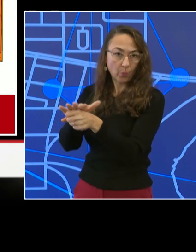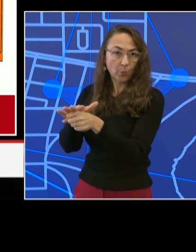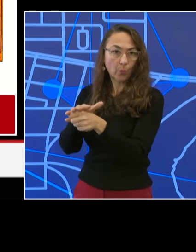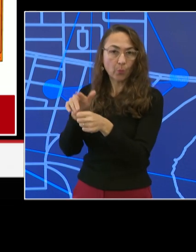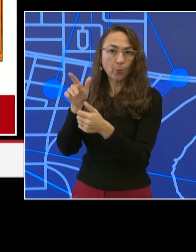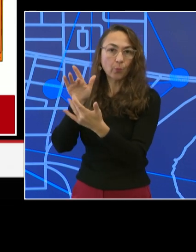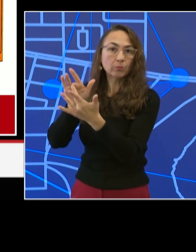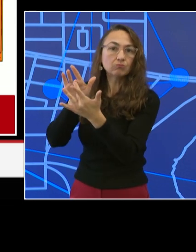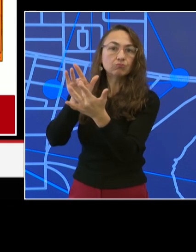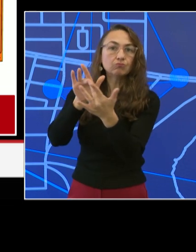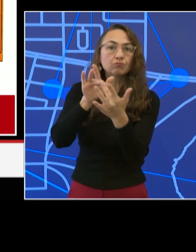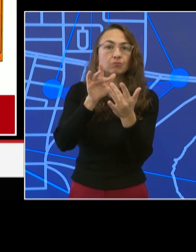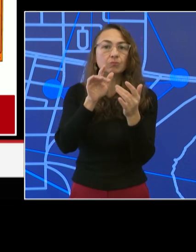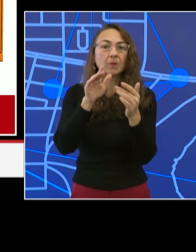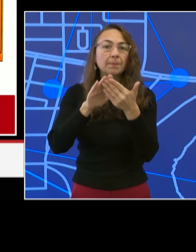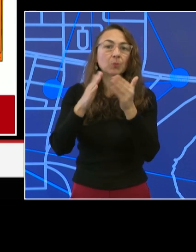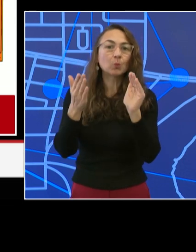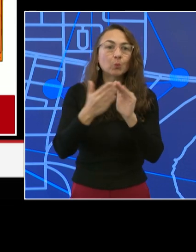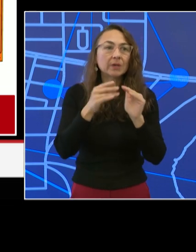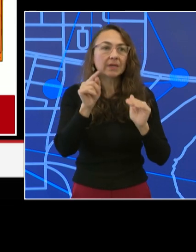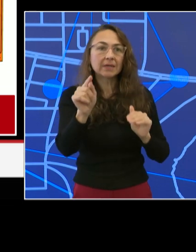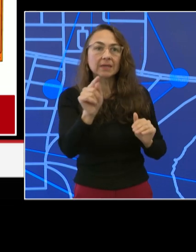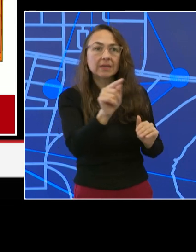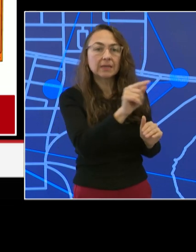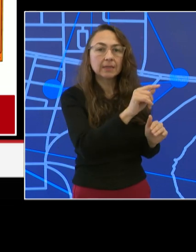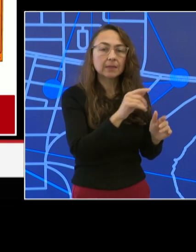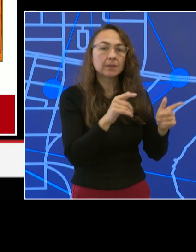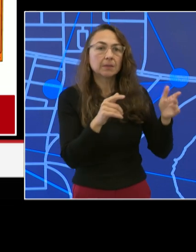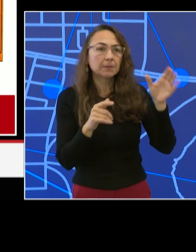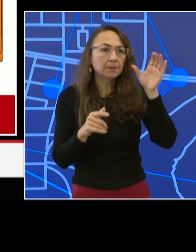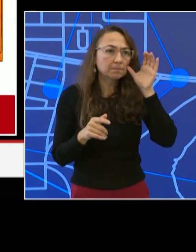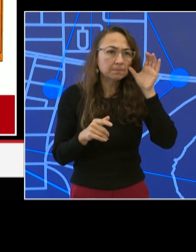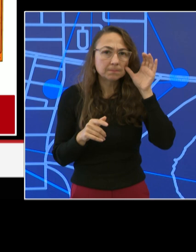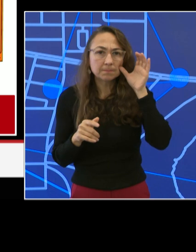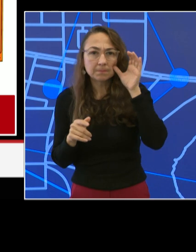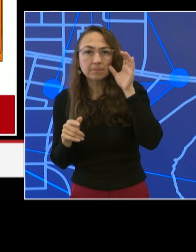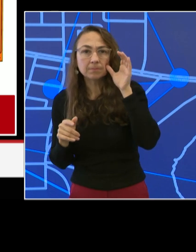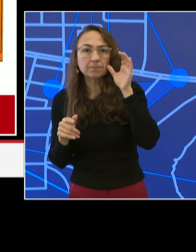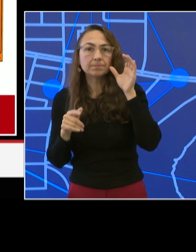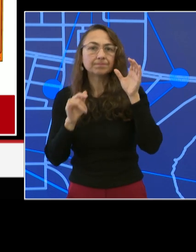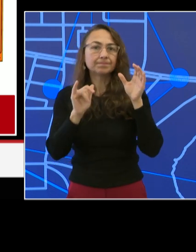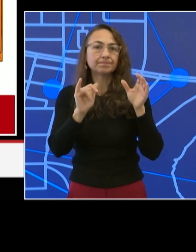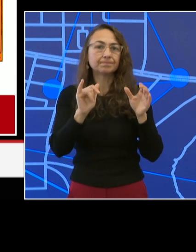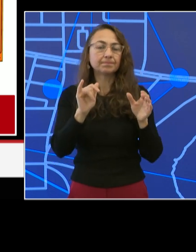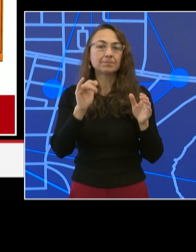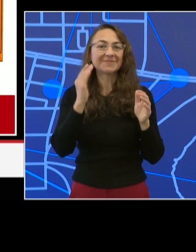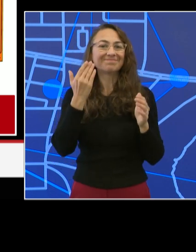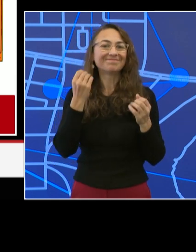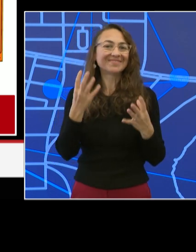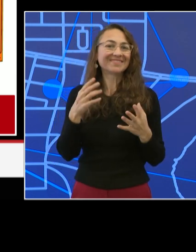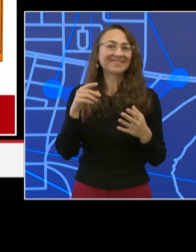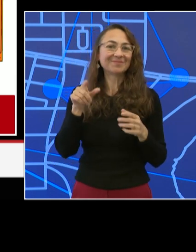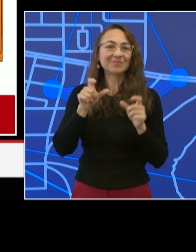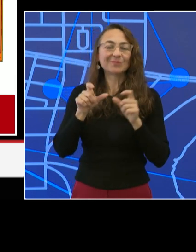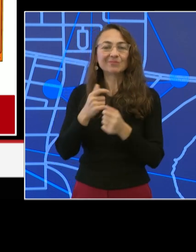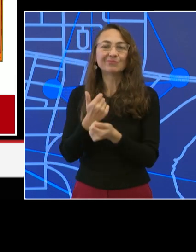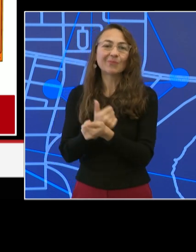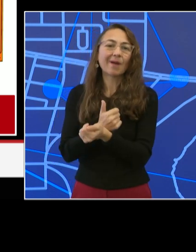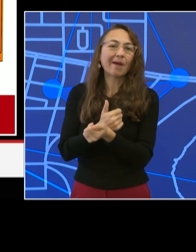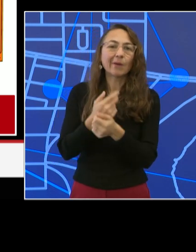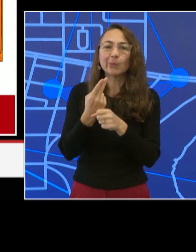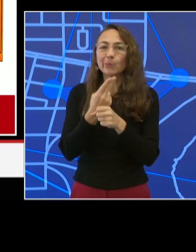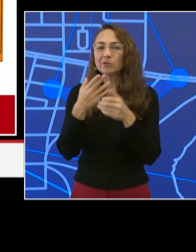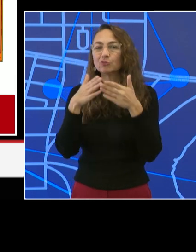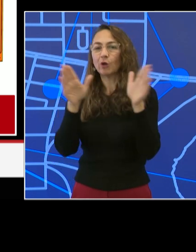need to curtail the use and sale of drugs in public spaces. As the Deputy Mayor mentioned, the passage of Secure DC allowed